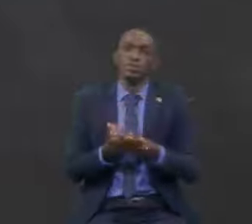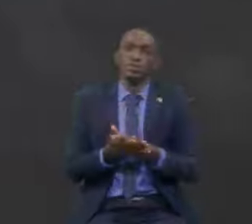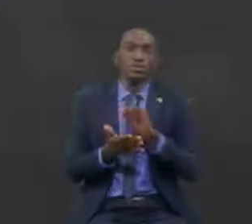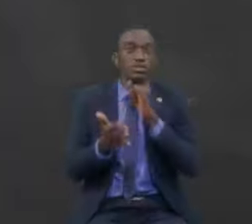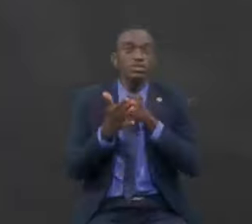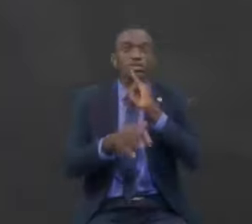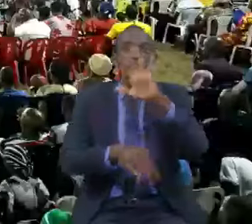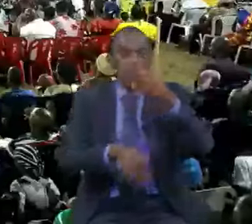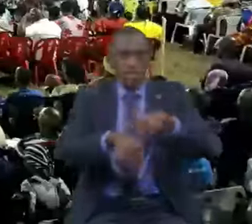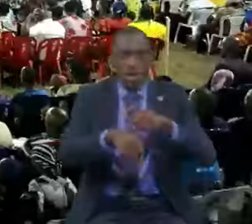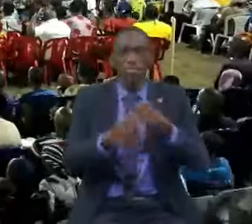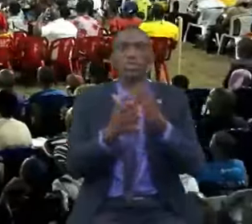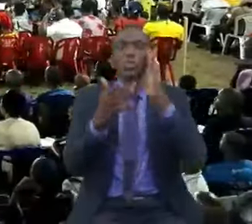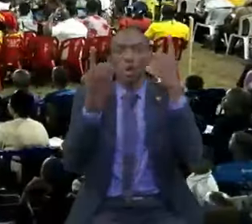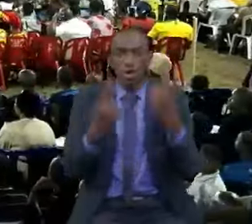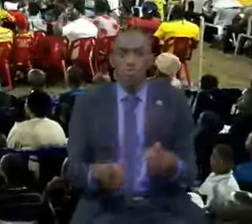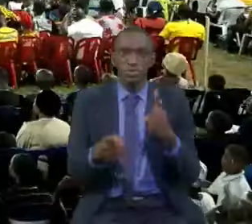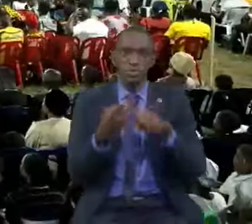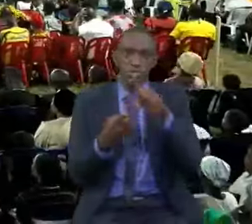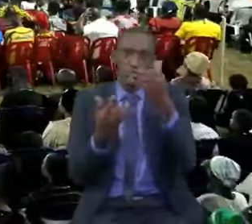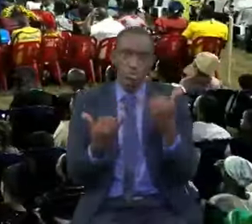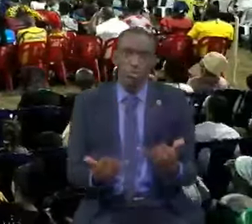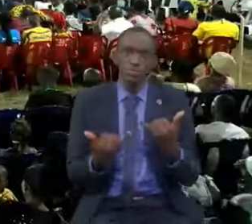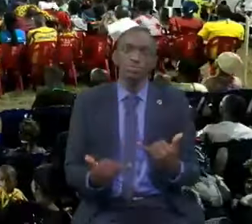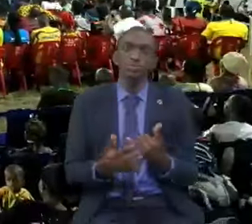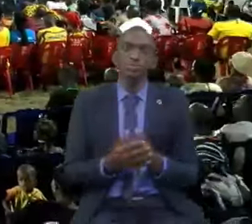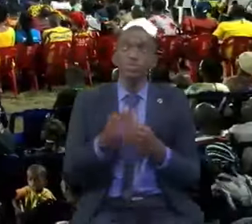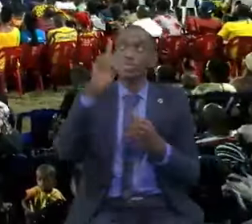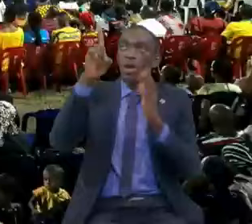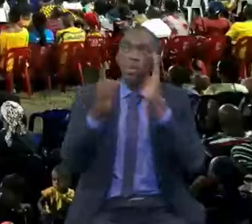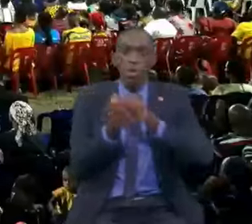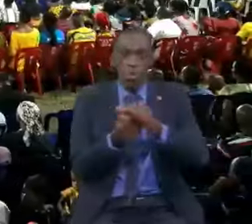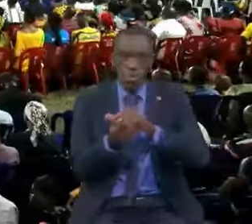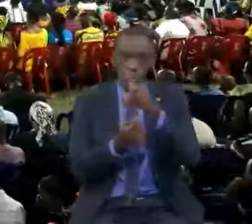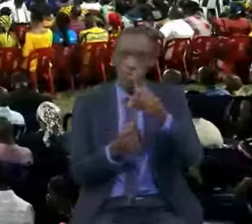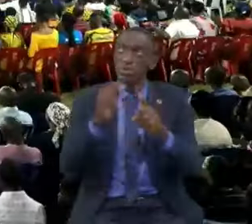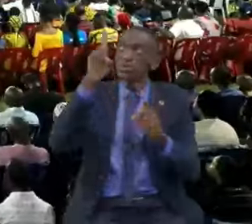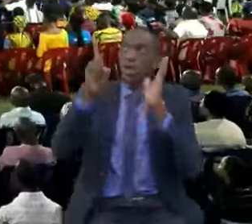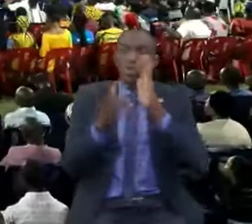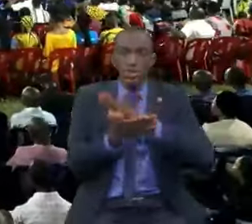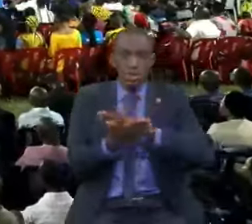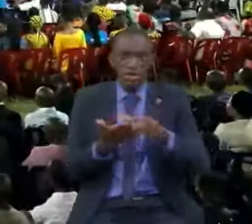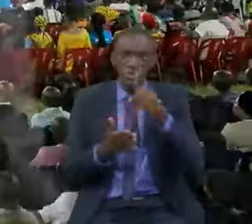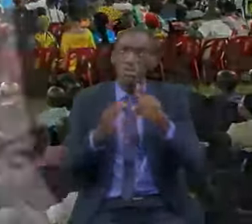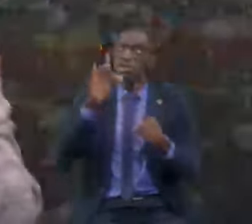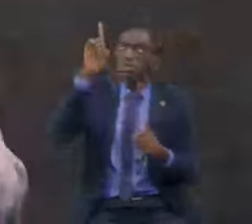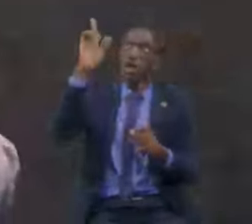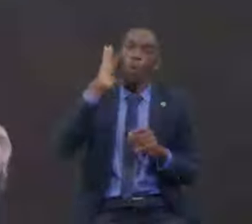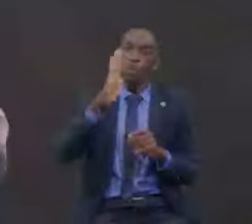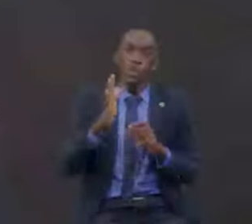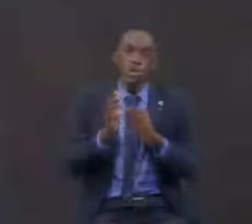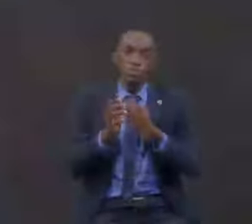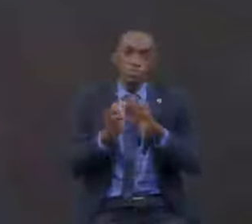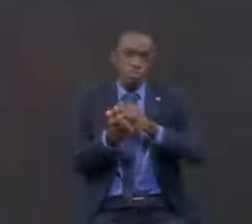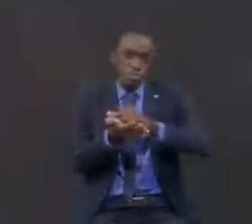you right now he will wash you he will cleanse you he will PGE you he will make your life